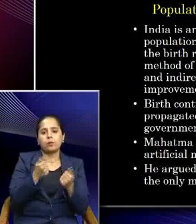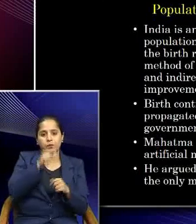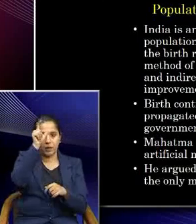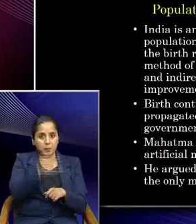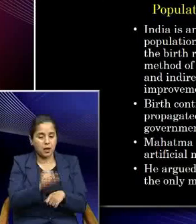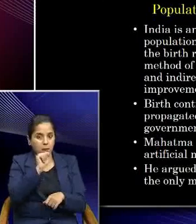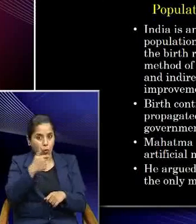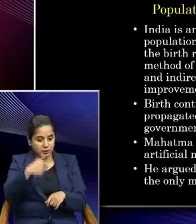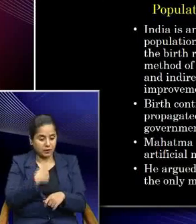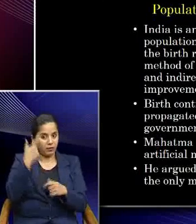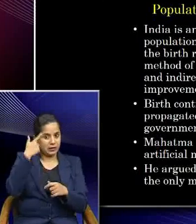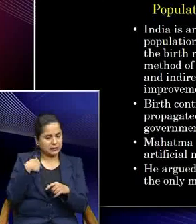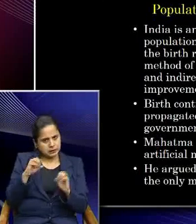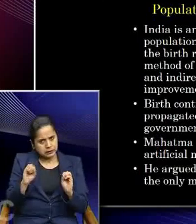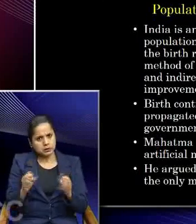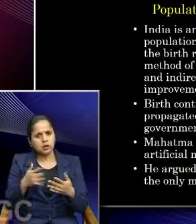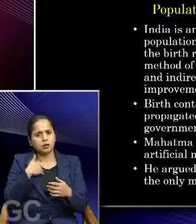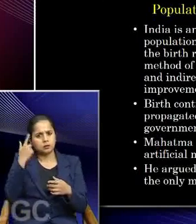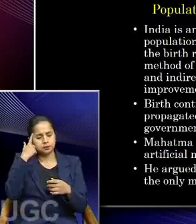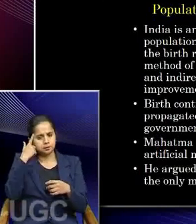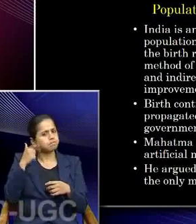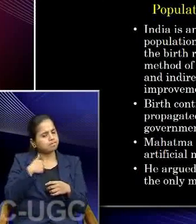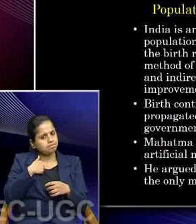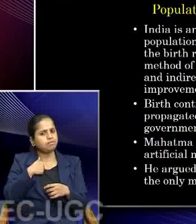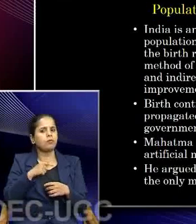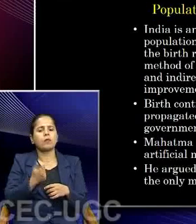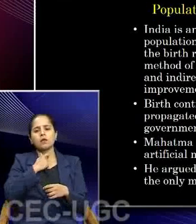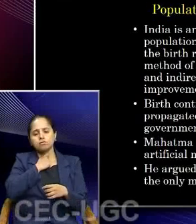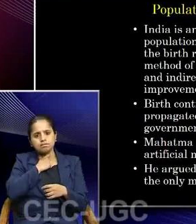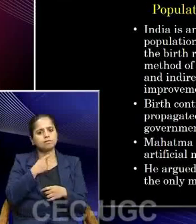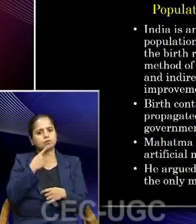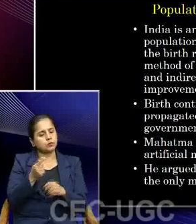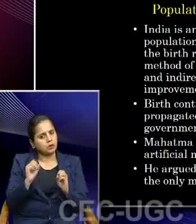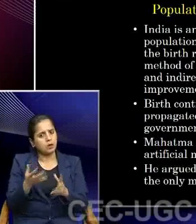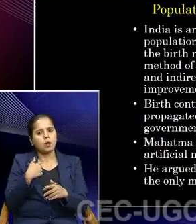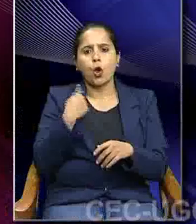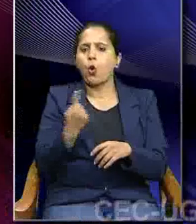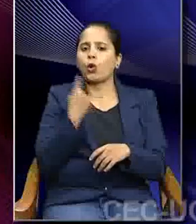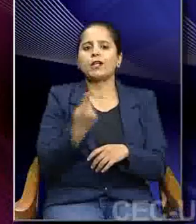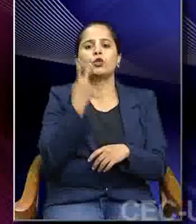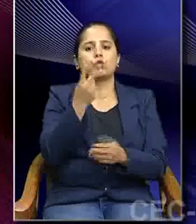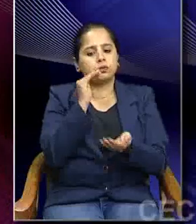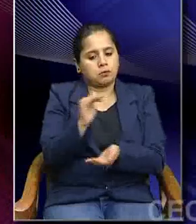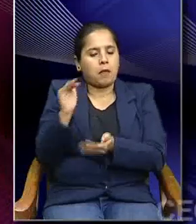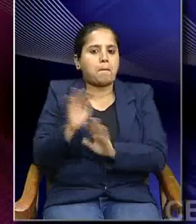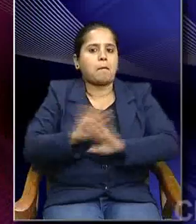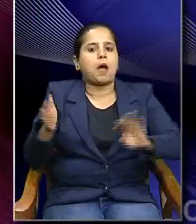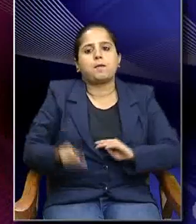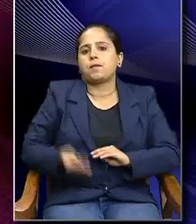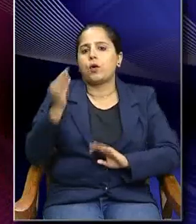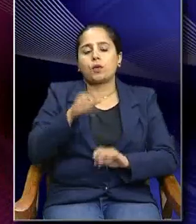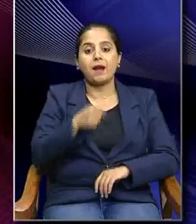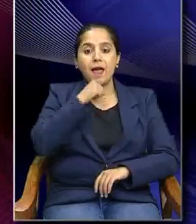individual themselves starts kind of taking on this resolution that they are going to have only 2 children, or the age